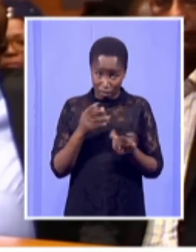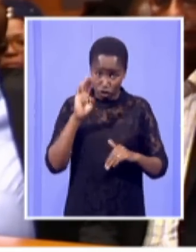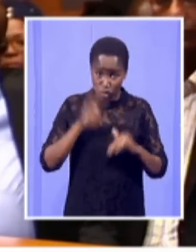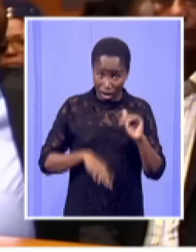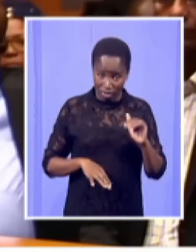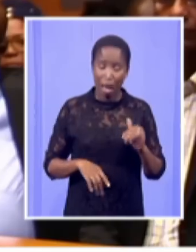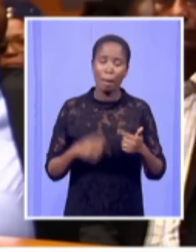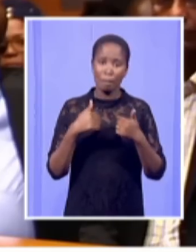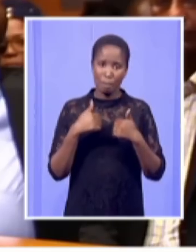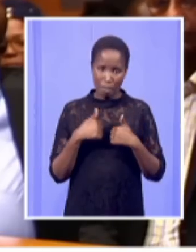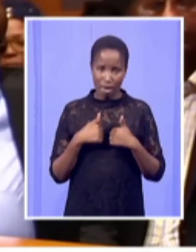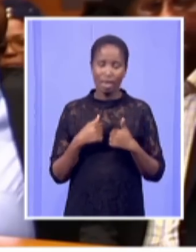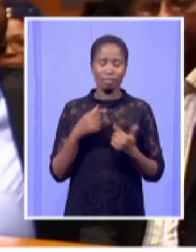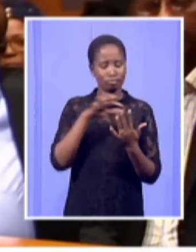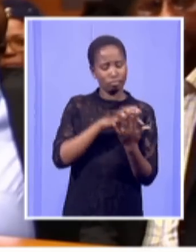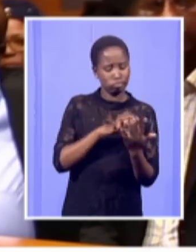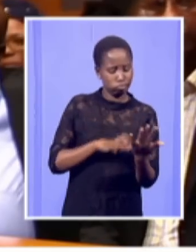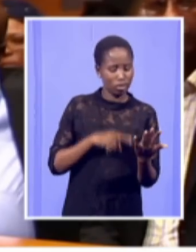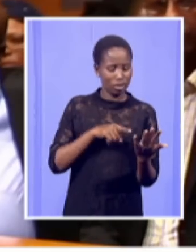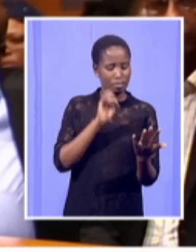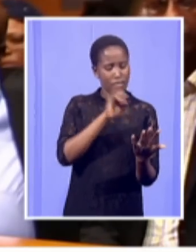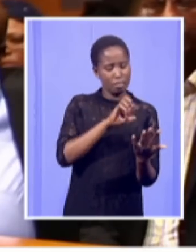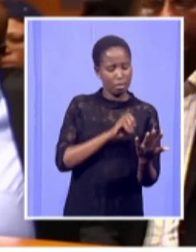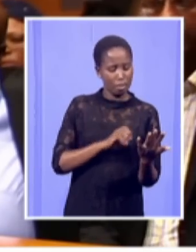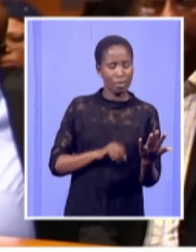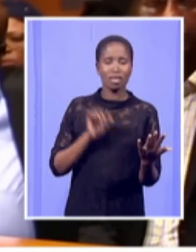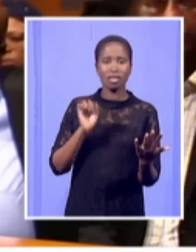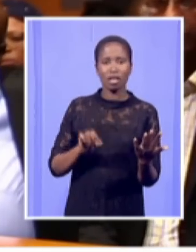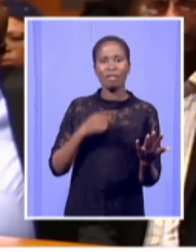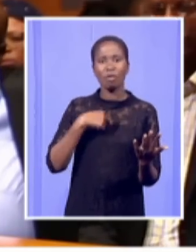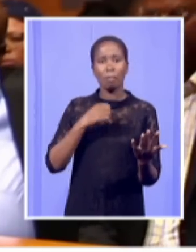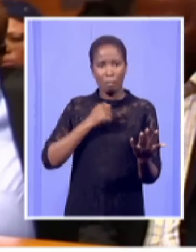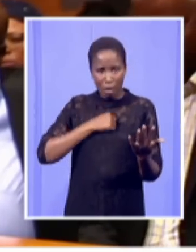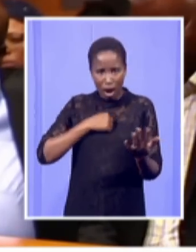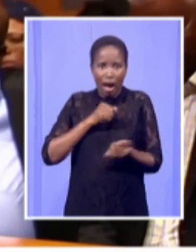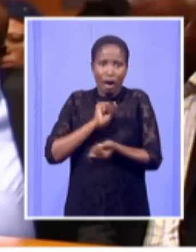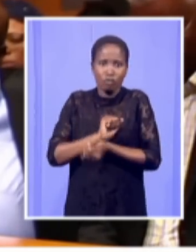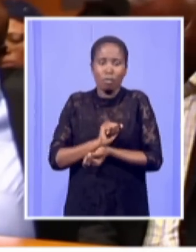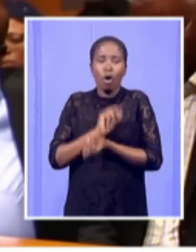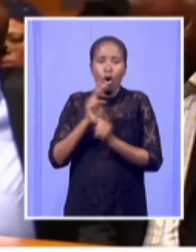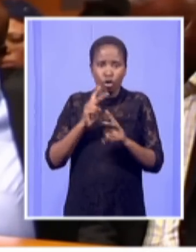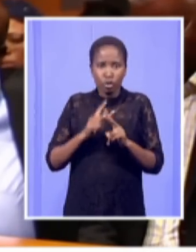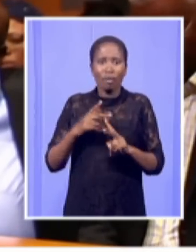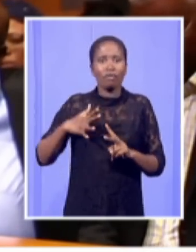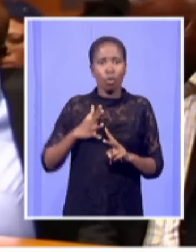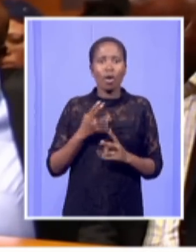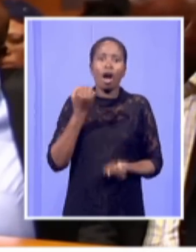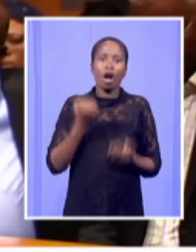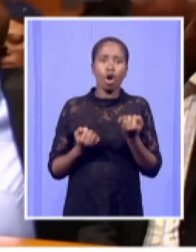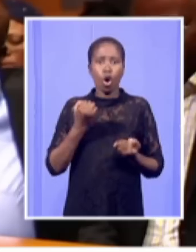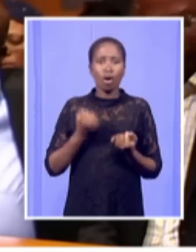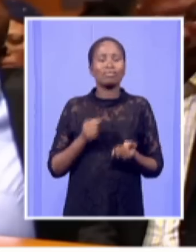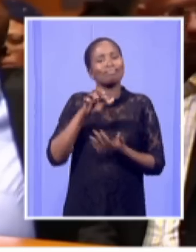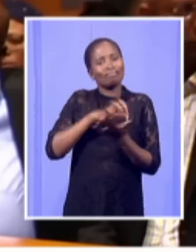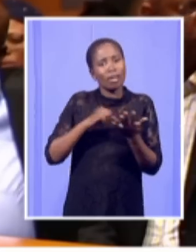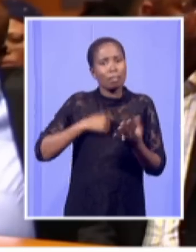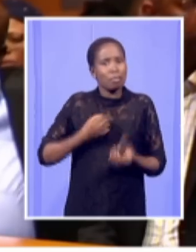making this affidavit in anticipation of my imminent arrest and to satisfy the Honourable Court that the interest of